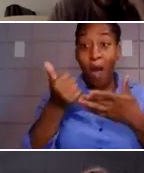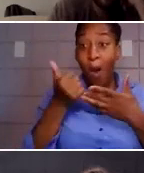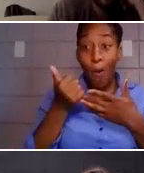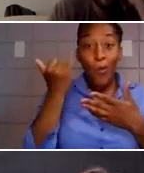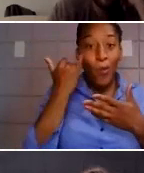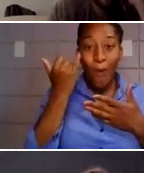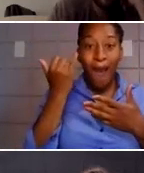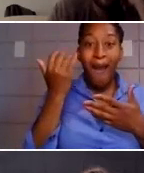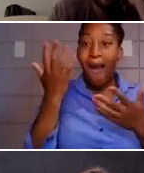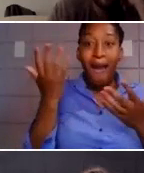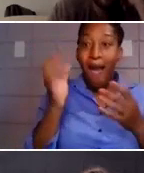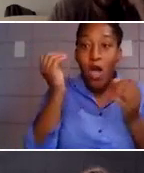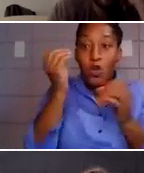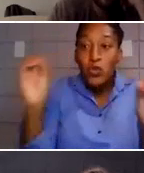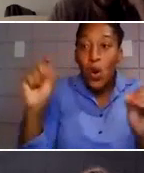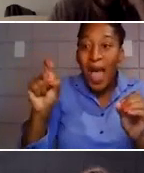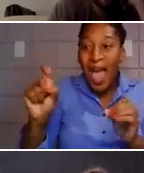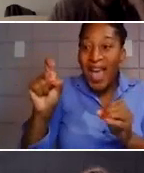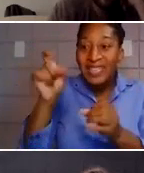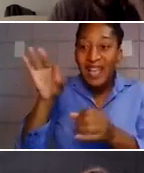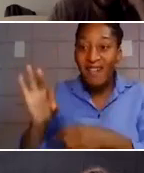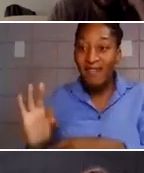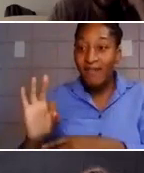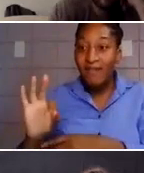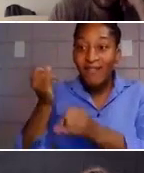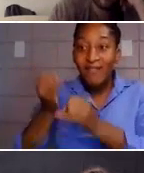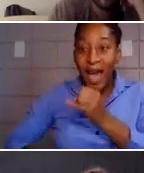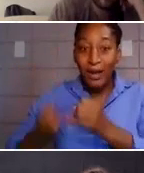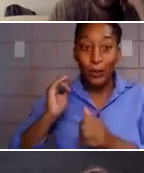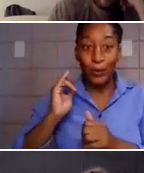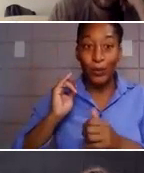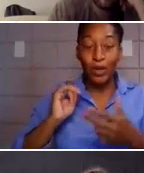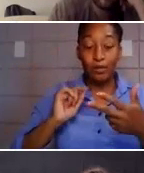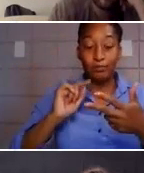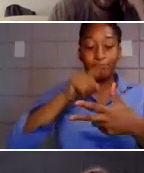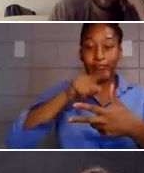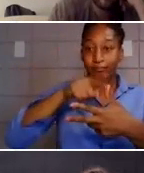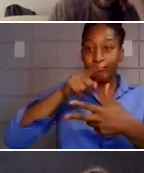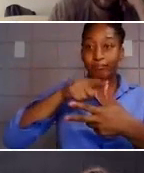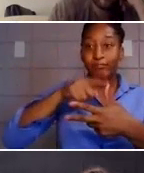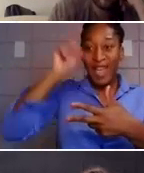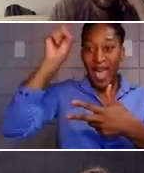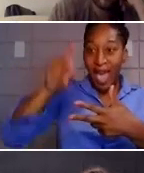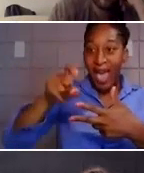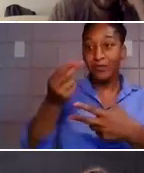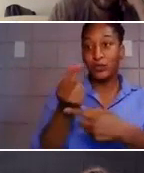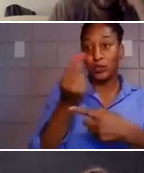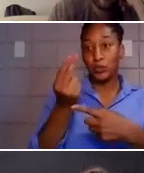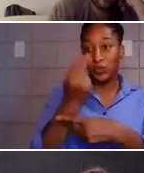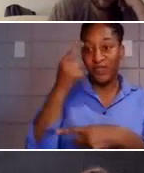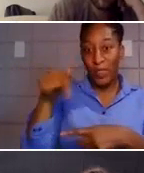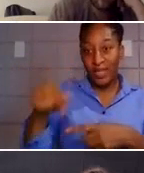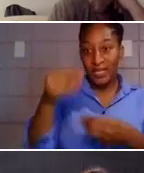no T in it. So that means that this is the one that we have to use here.